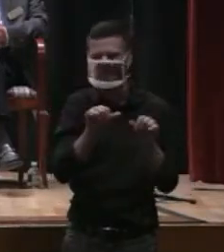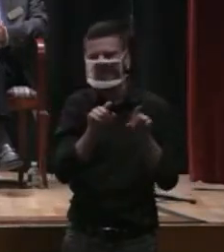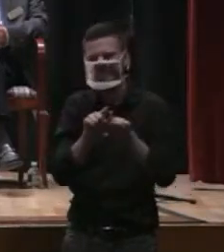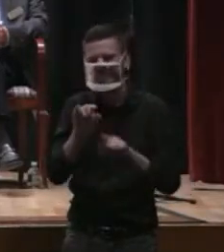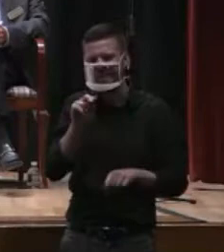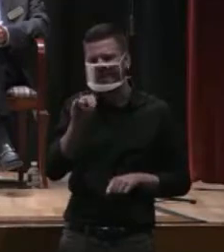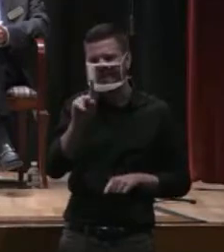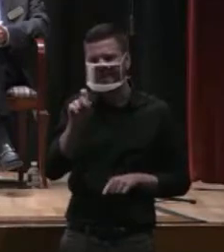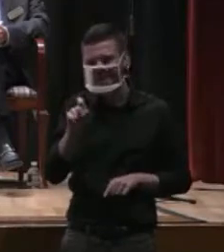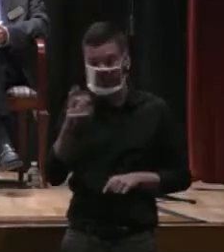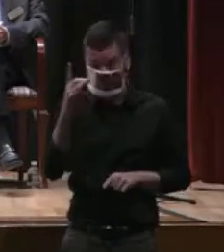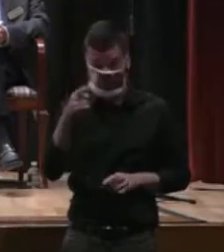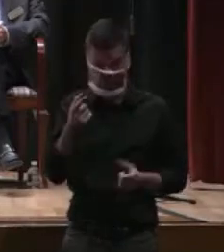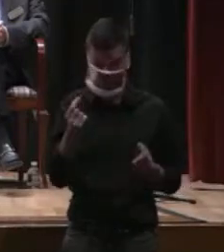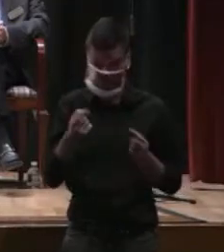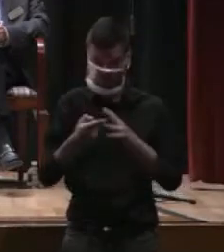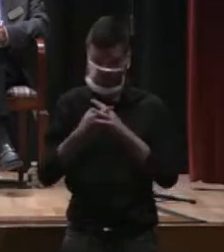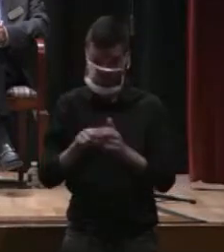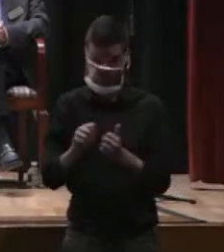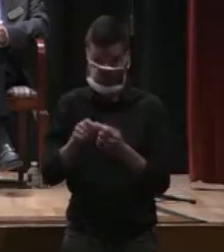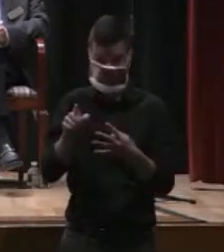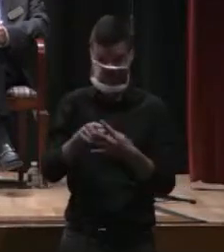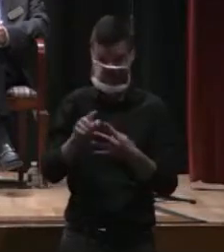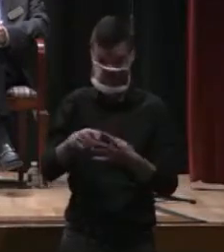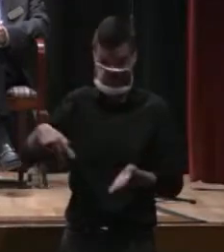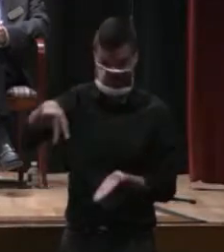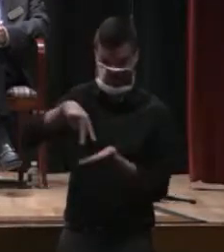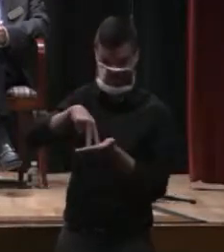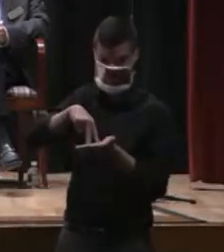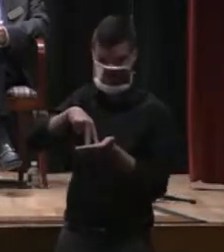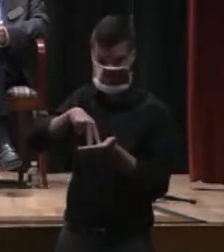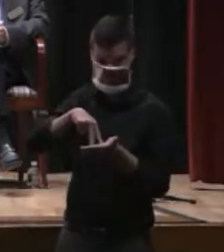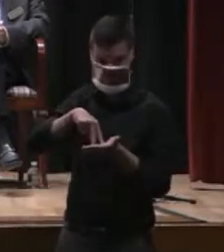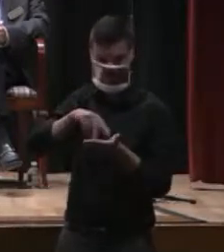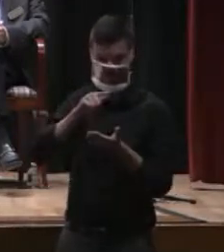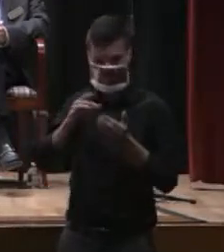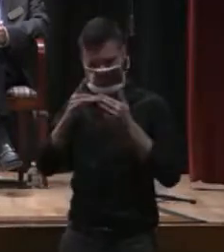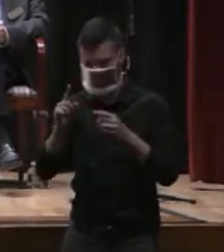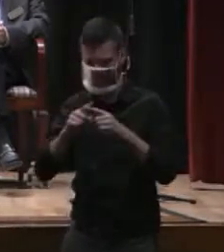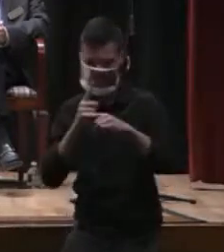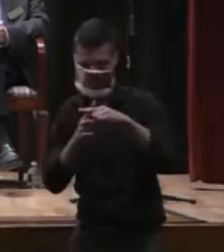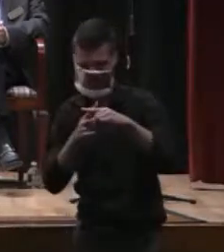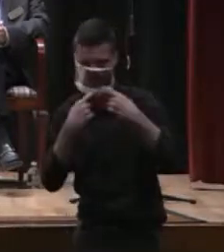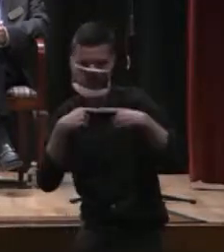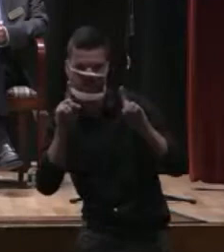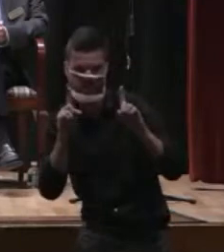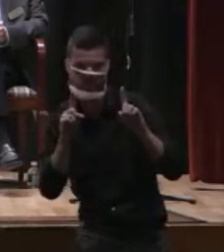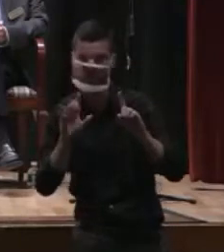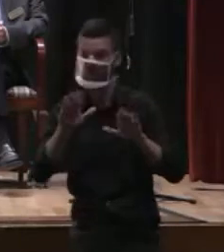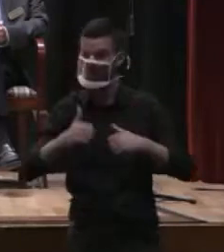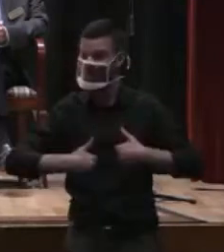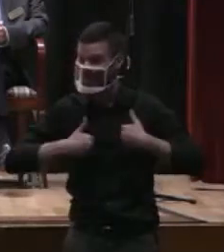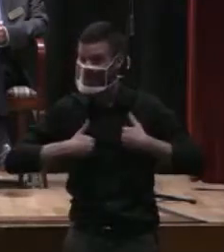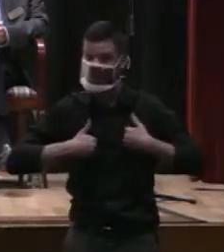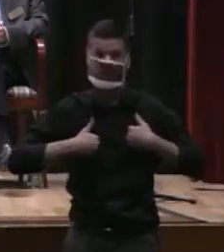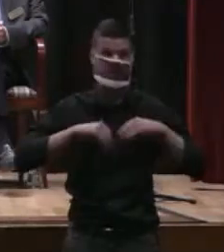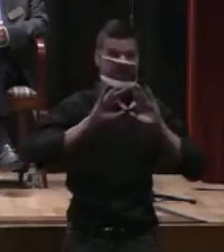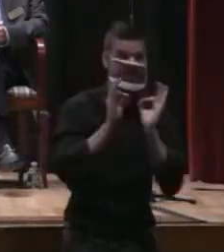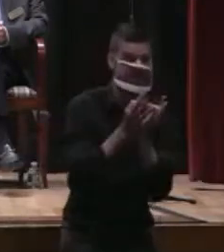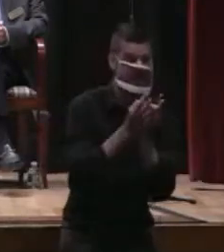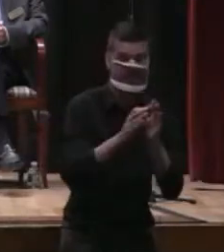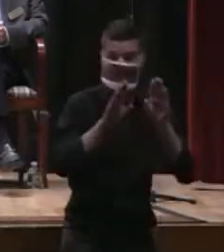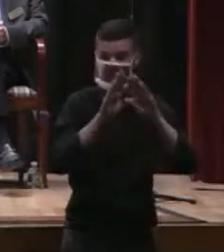you took the archer stance that yields positive results. Do it because your life, your kids, your family,